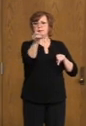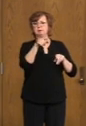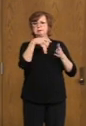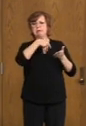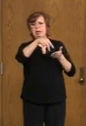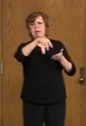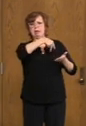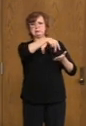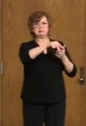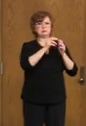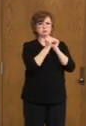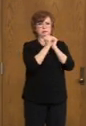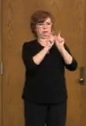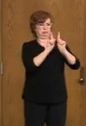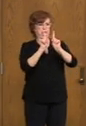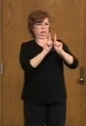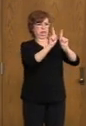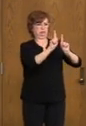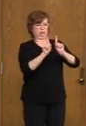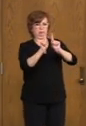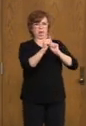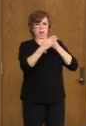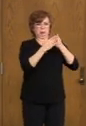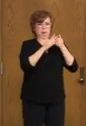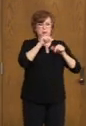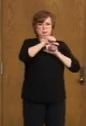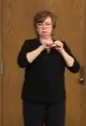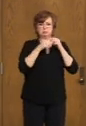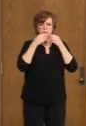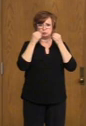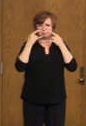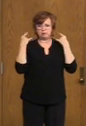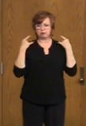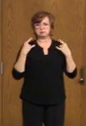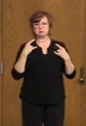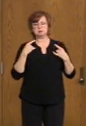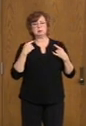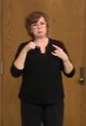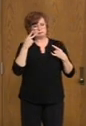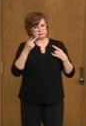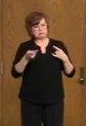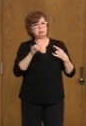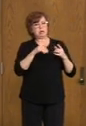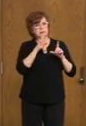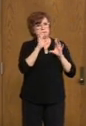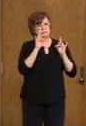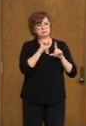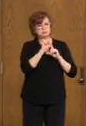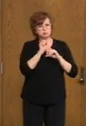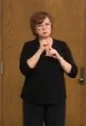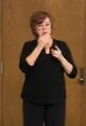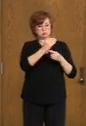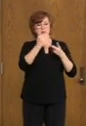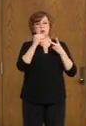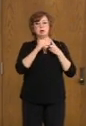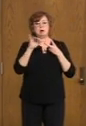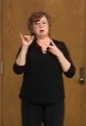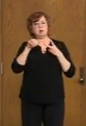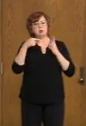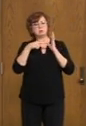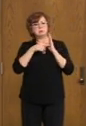we have unfortunately had outbreaks in funerals and wakes, where even though up to